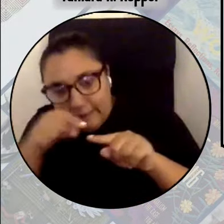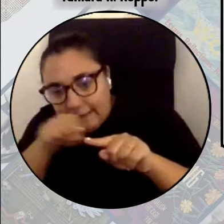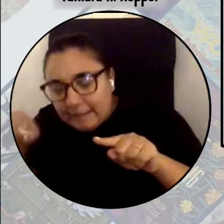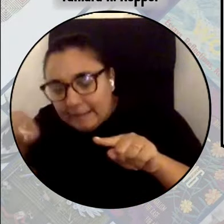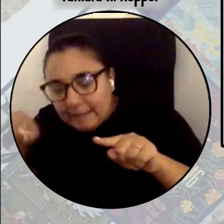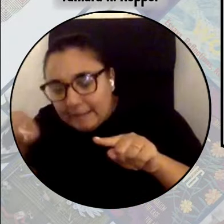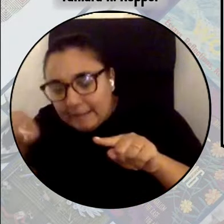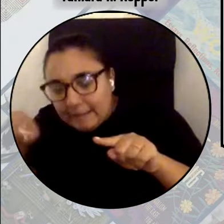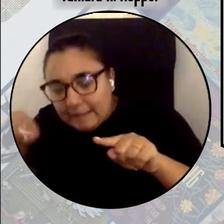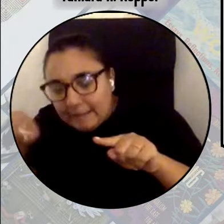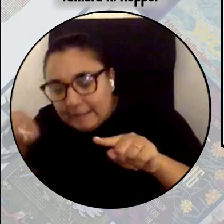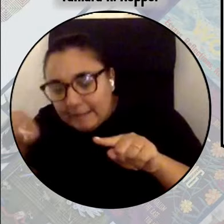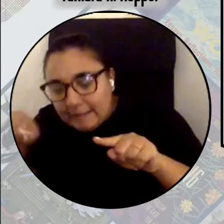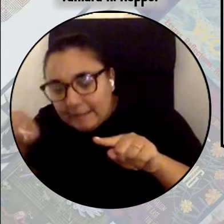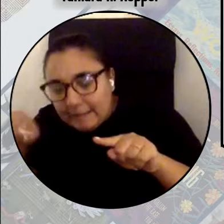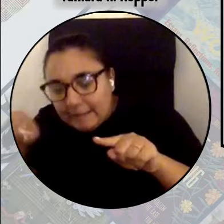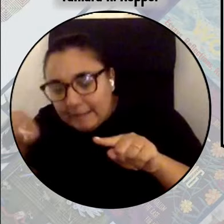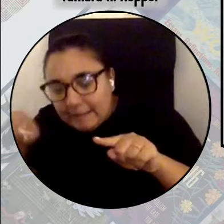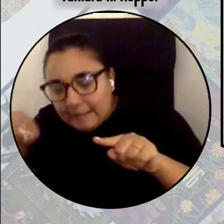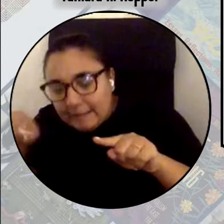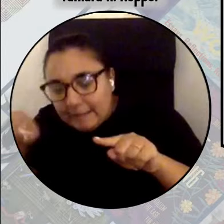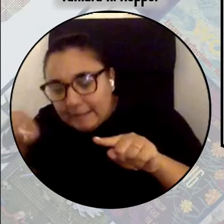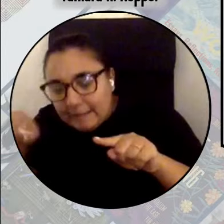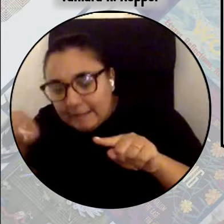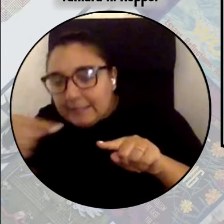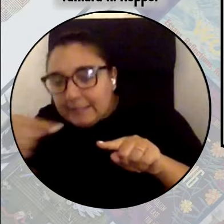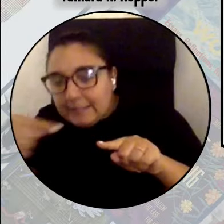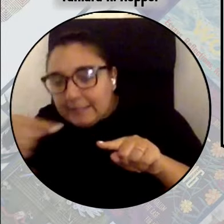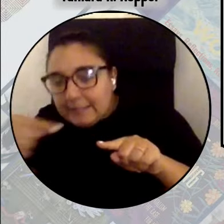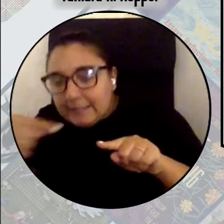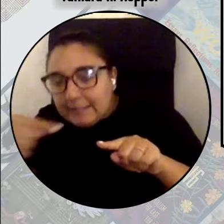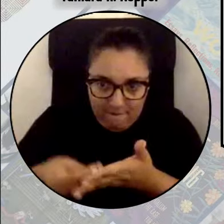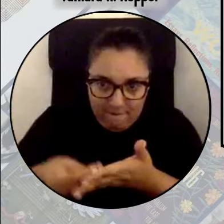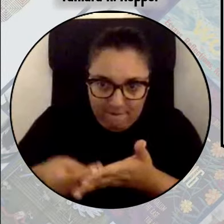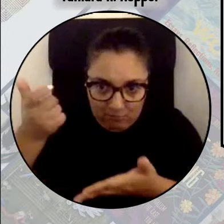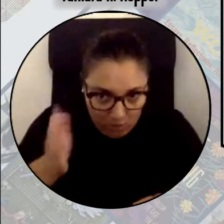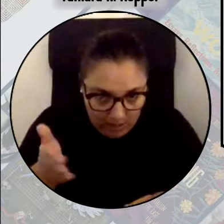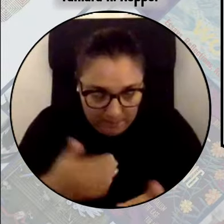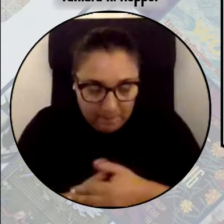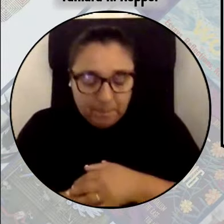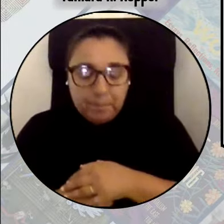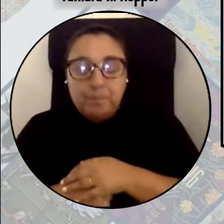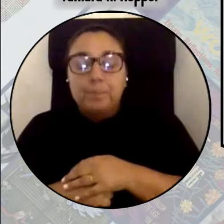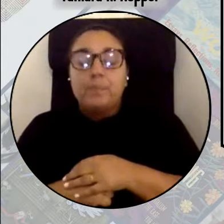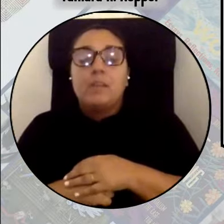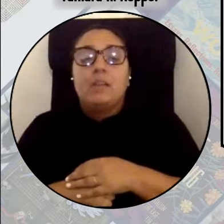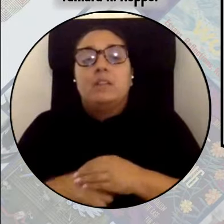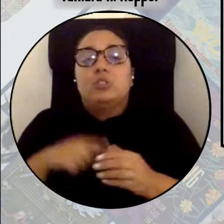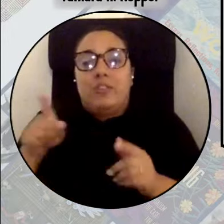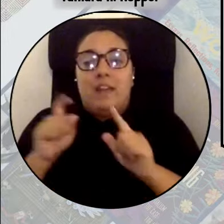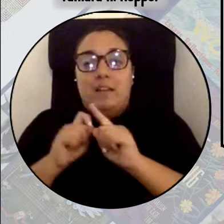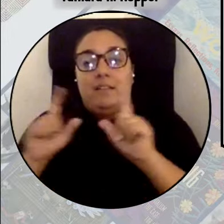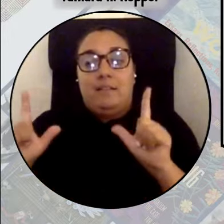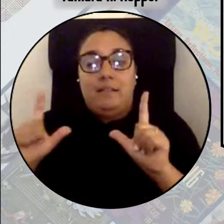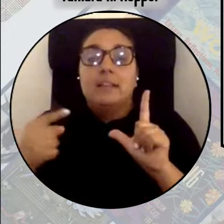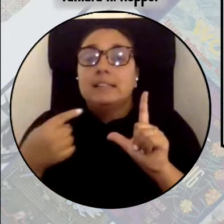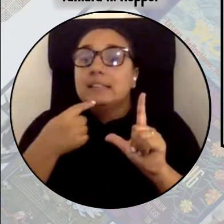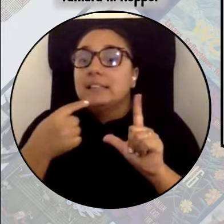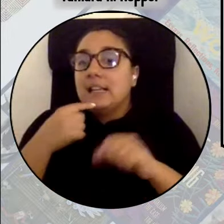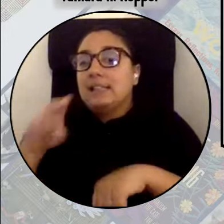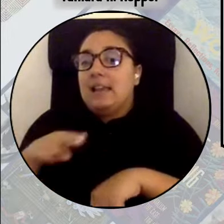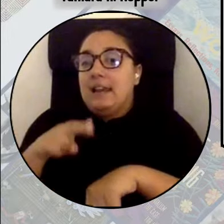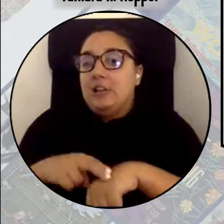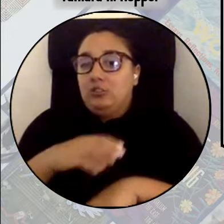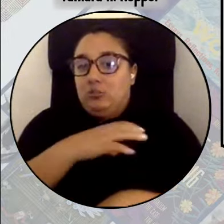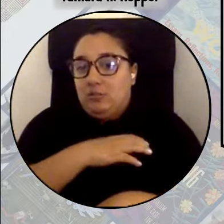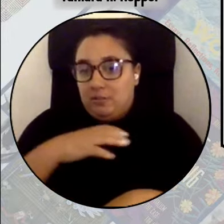going to chop your funding and so forth. Right. So here, right, this is the National Council Conference of